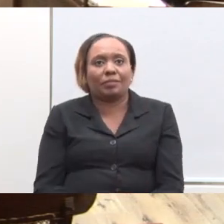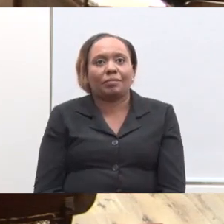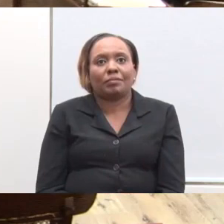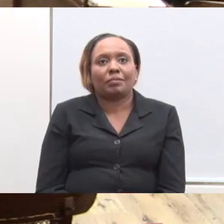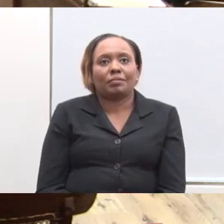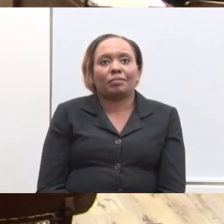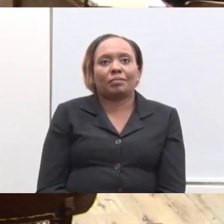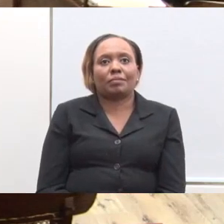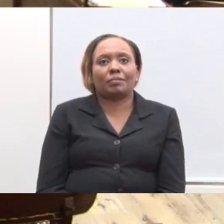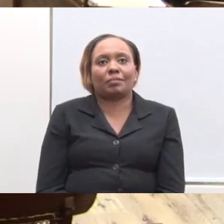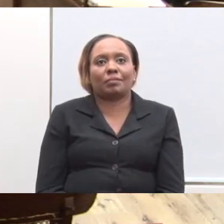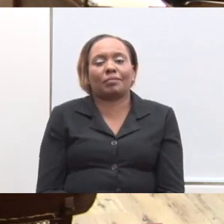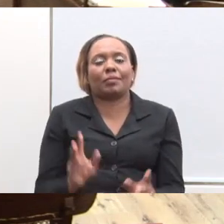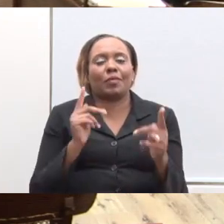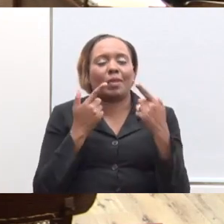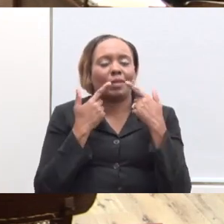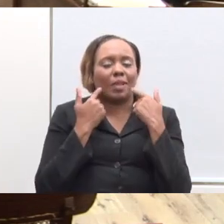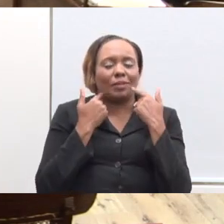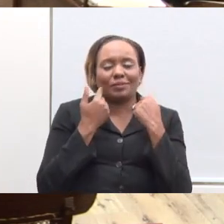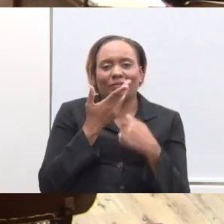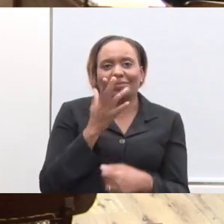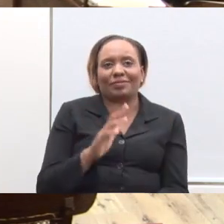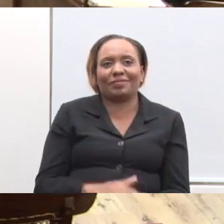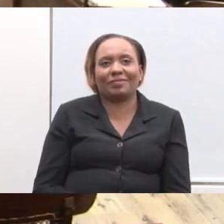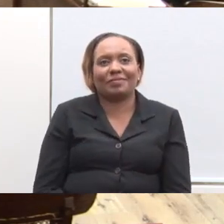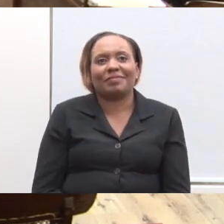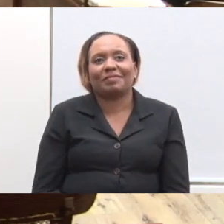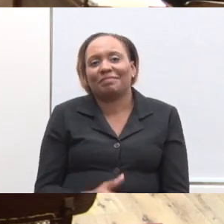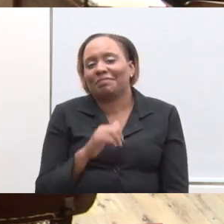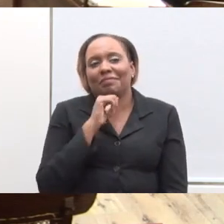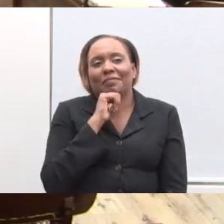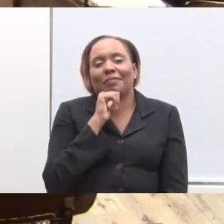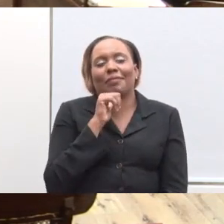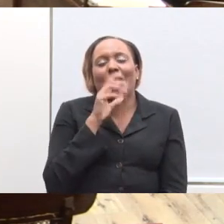I'm sorry. My hands are big enough to hug him still.